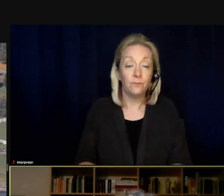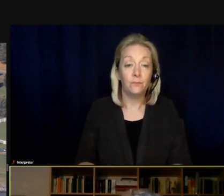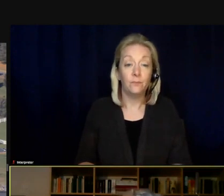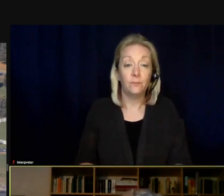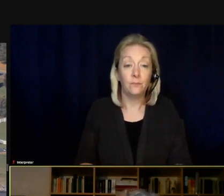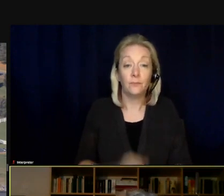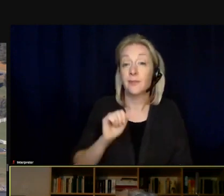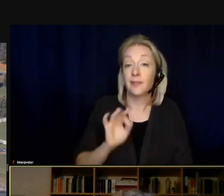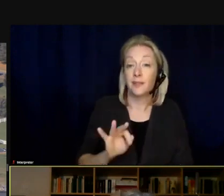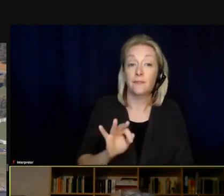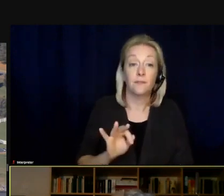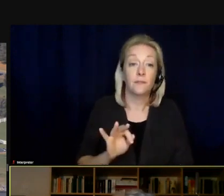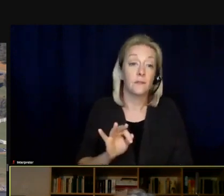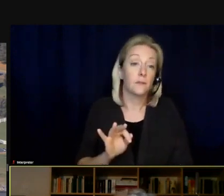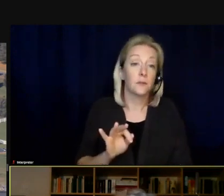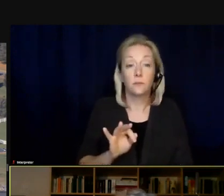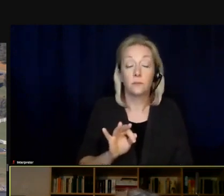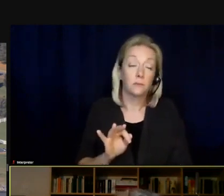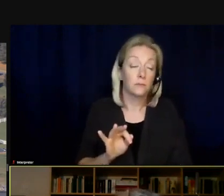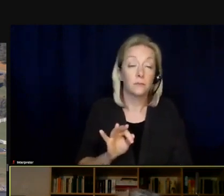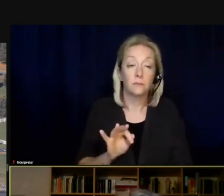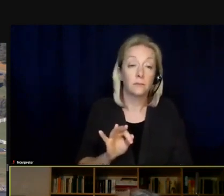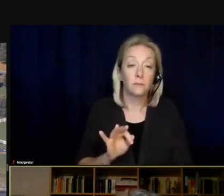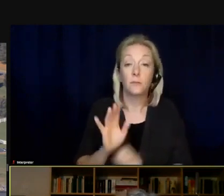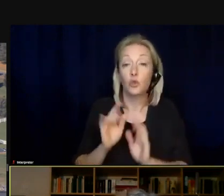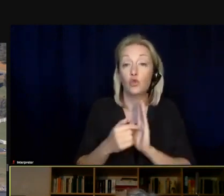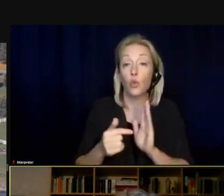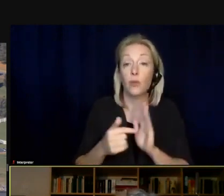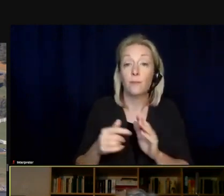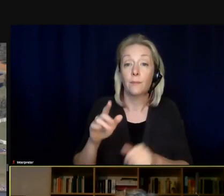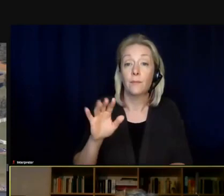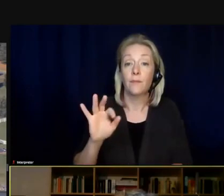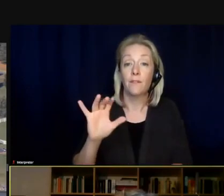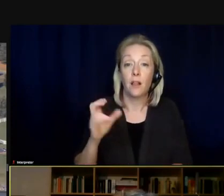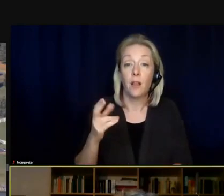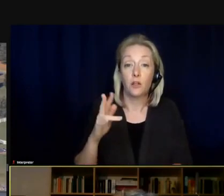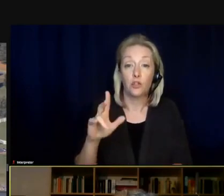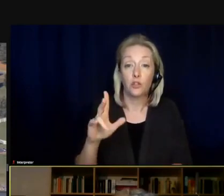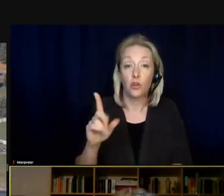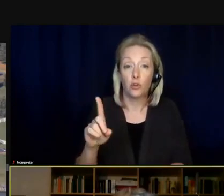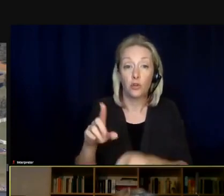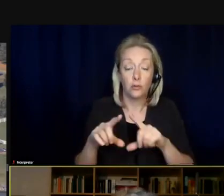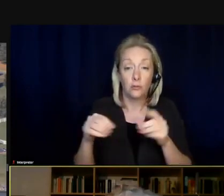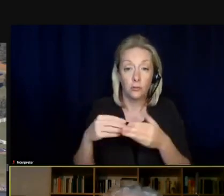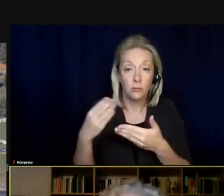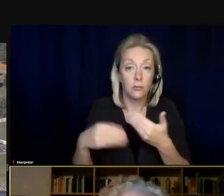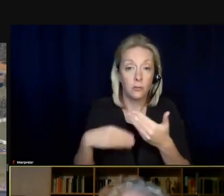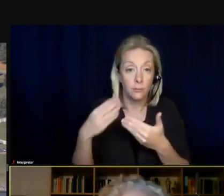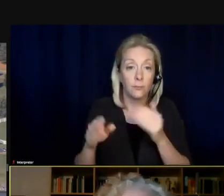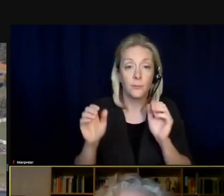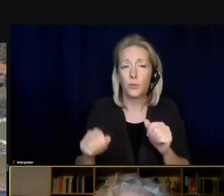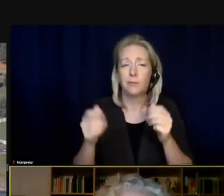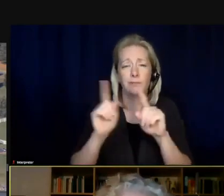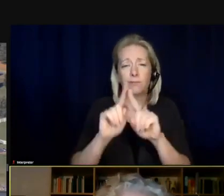to use sign and they have to find it, or you can show them flashcards and they have to find the sign. You can